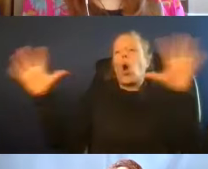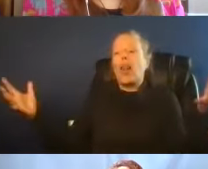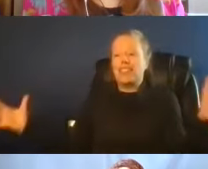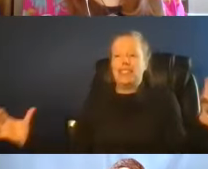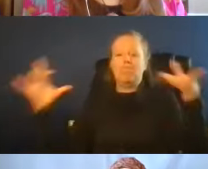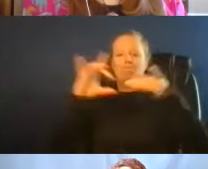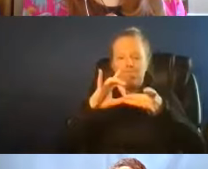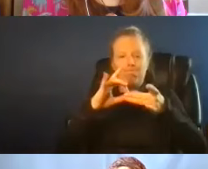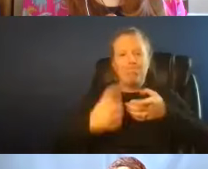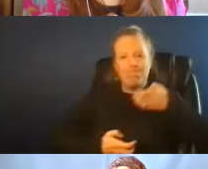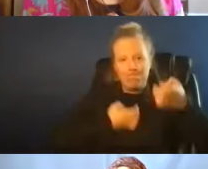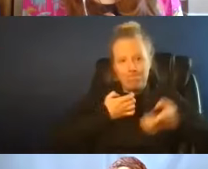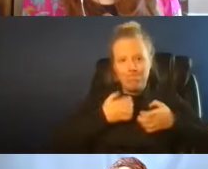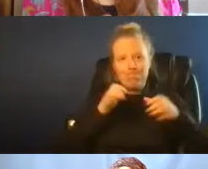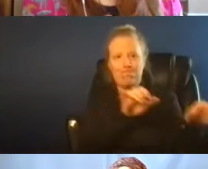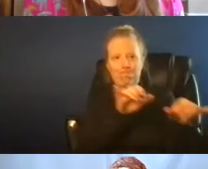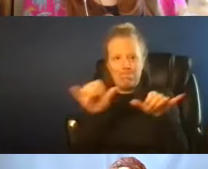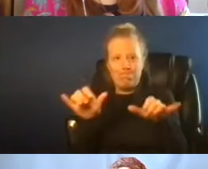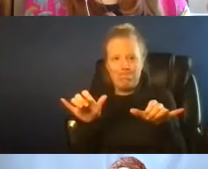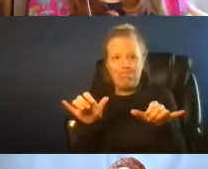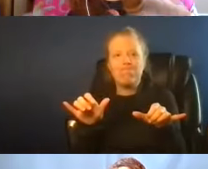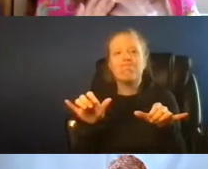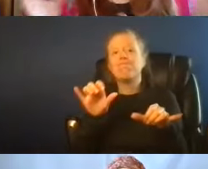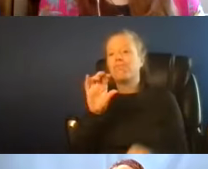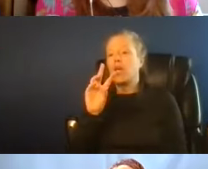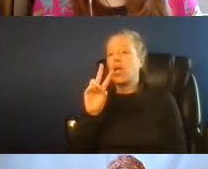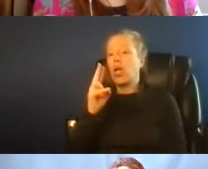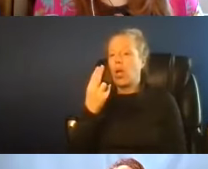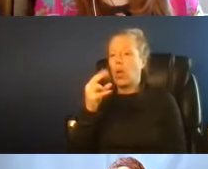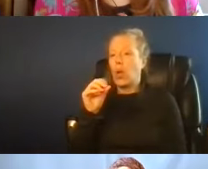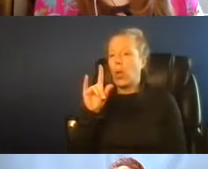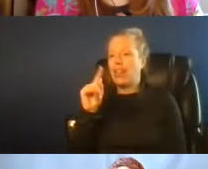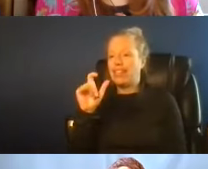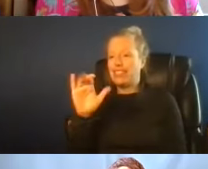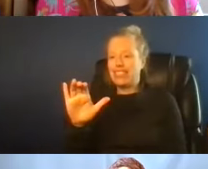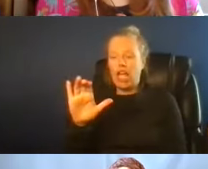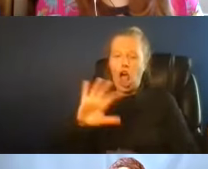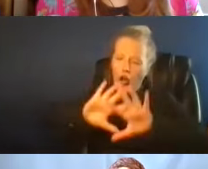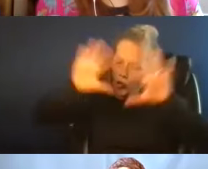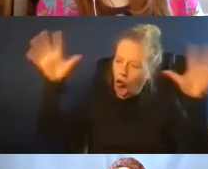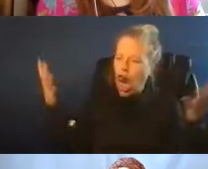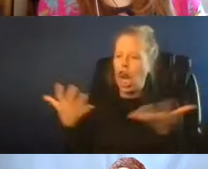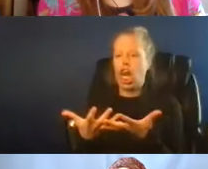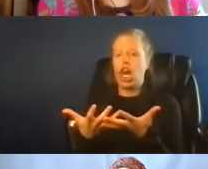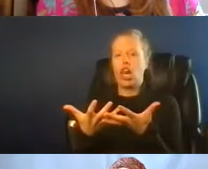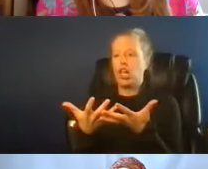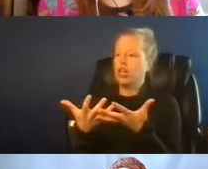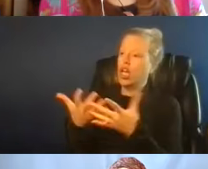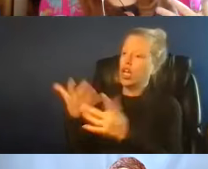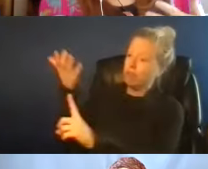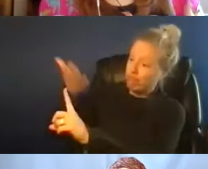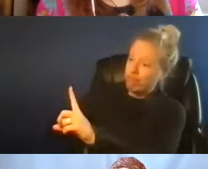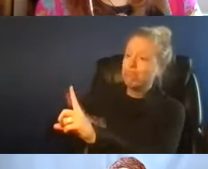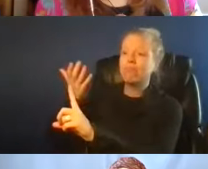So holistic means all encompassing. It means treating the whole person rather